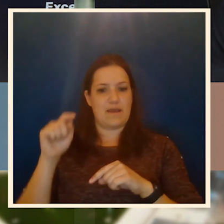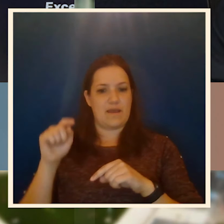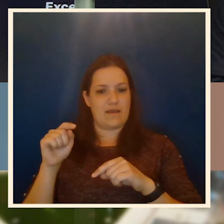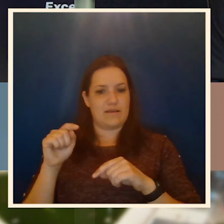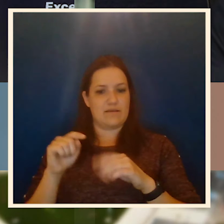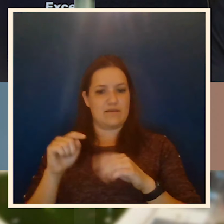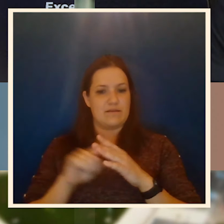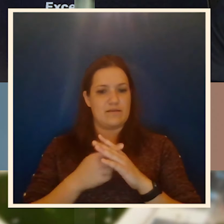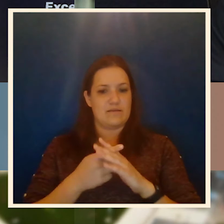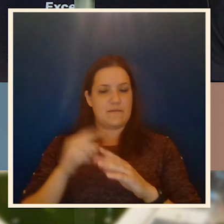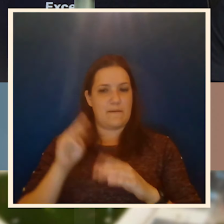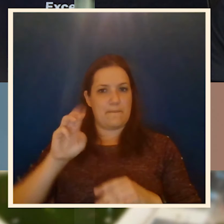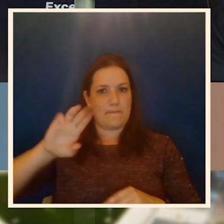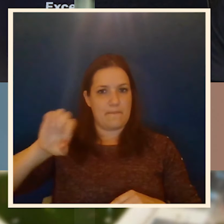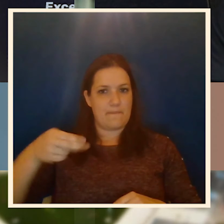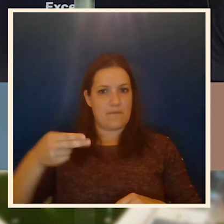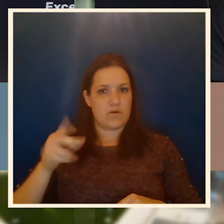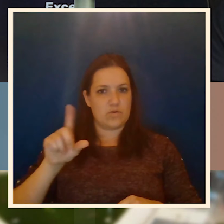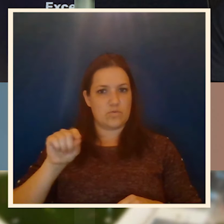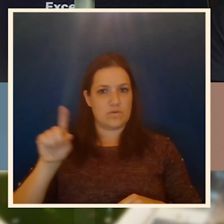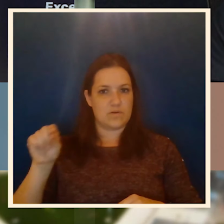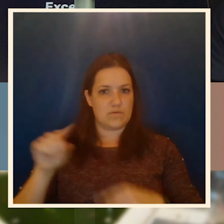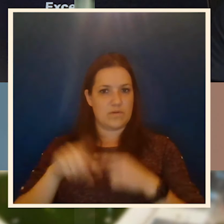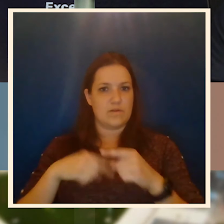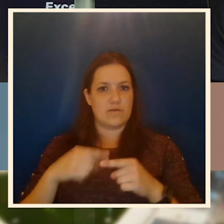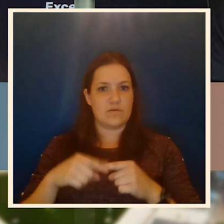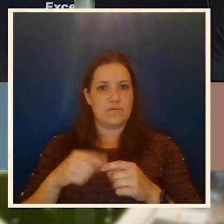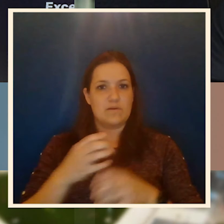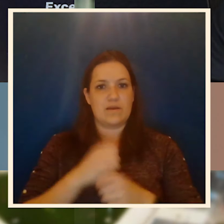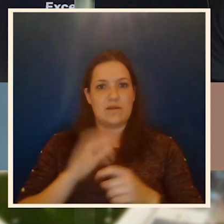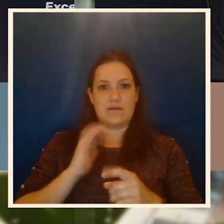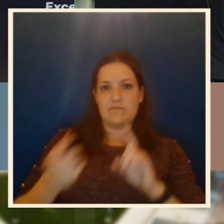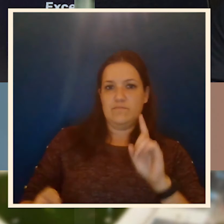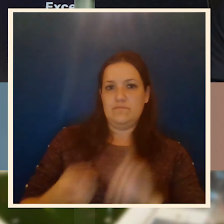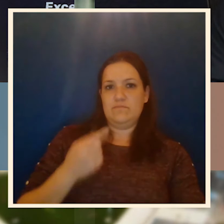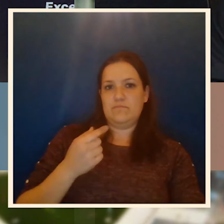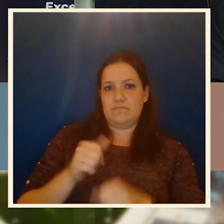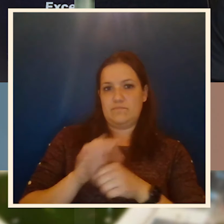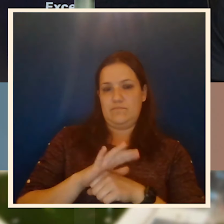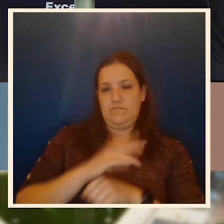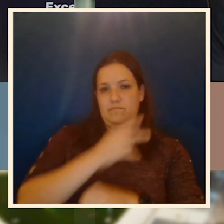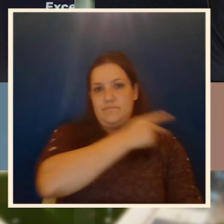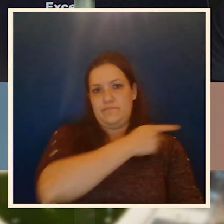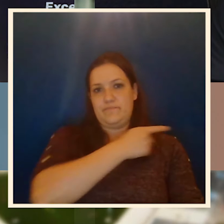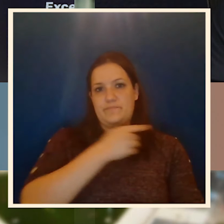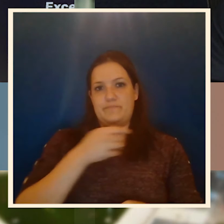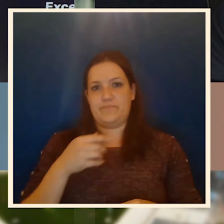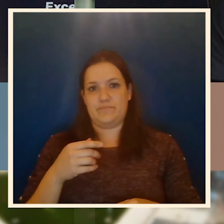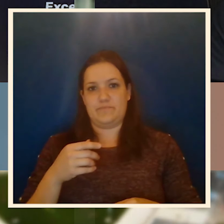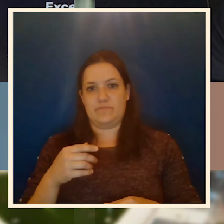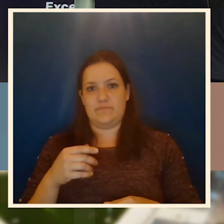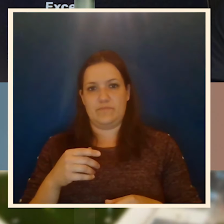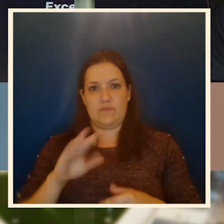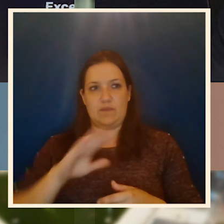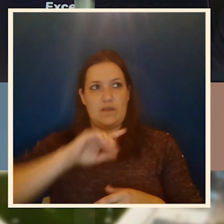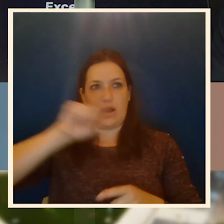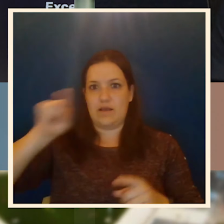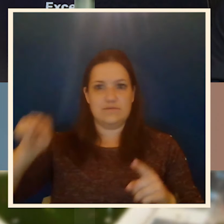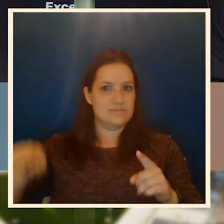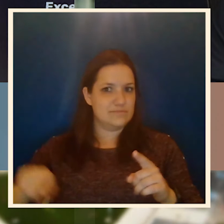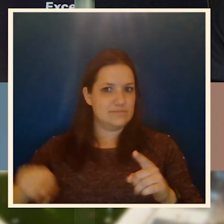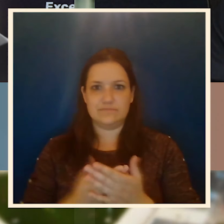can't remember. I guess I would have to go back to the beginning of March 2020 when we received our